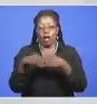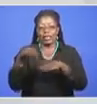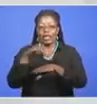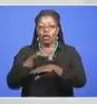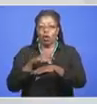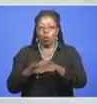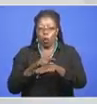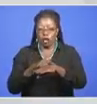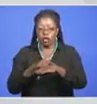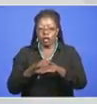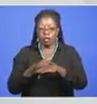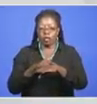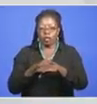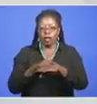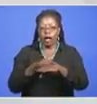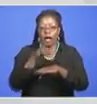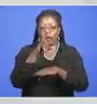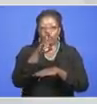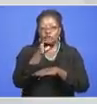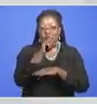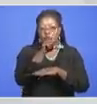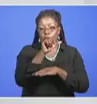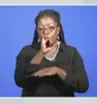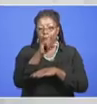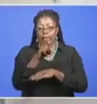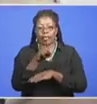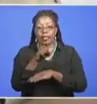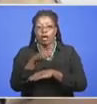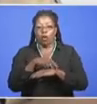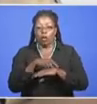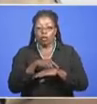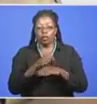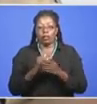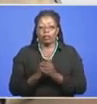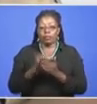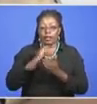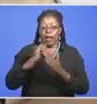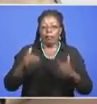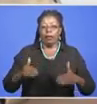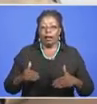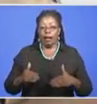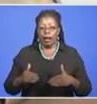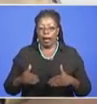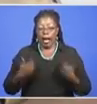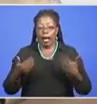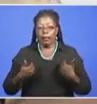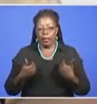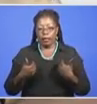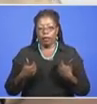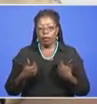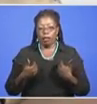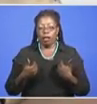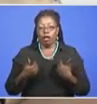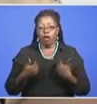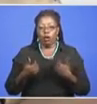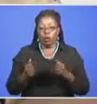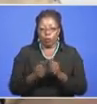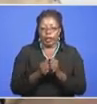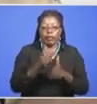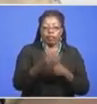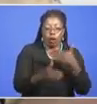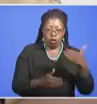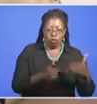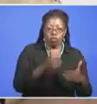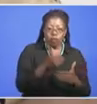including prized Rolexes. I'm extremely pleased with the progress we are making in respect to that